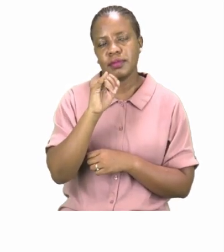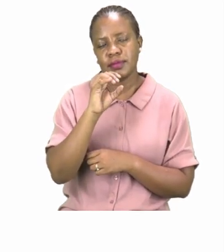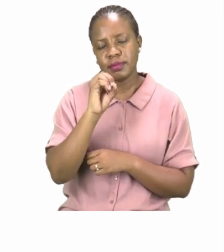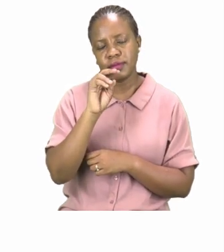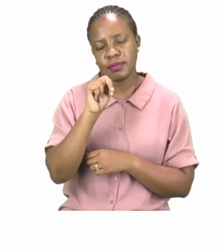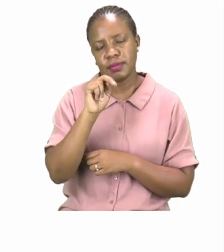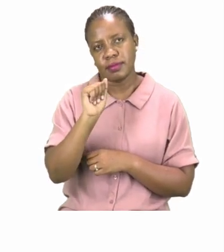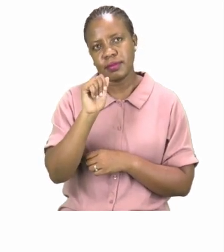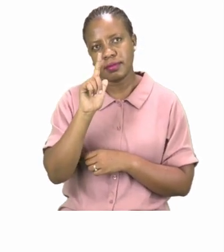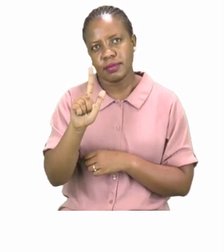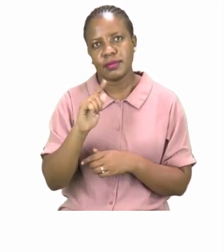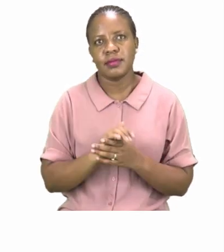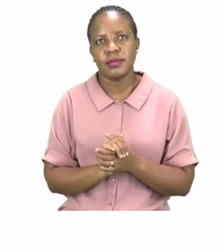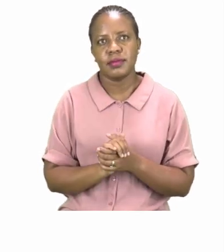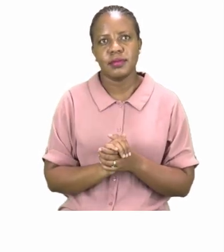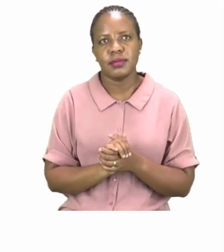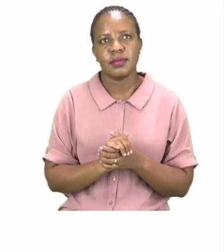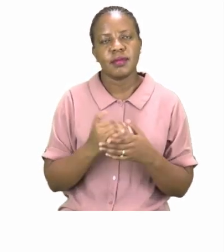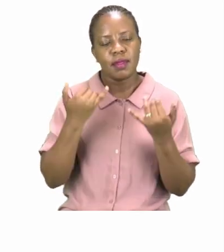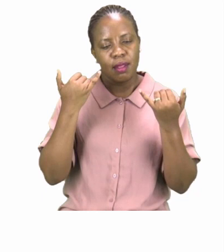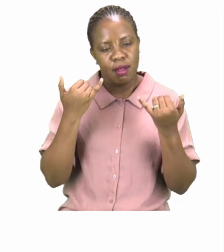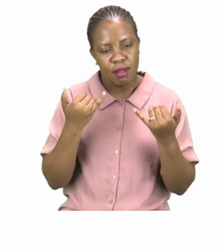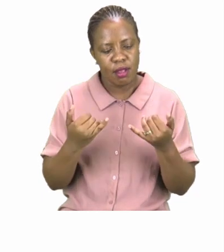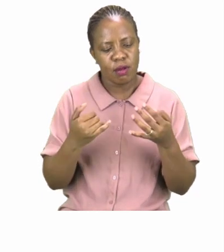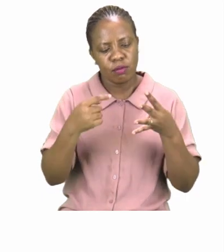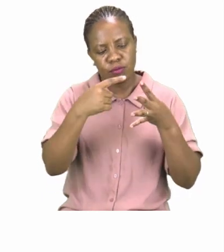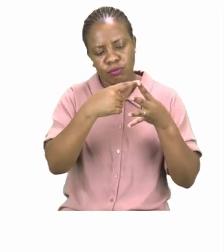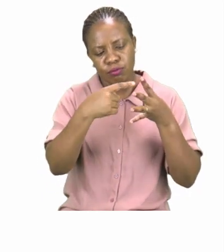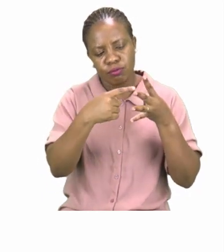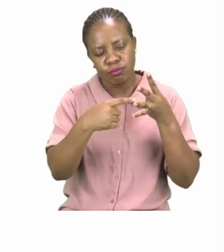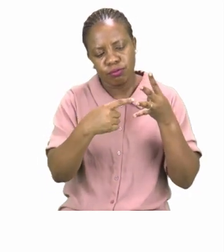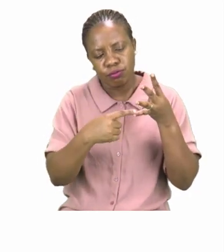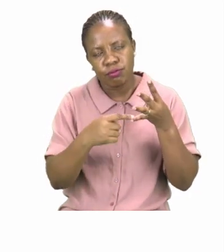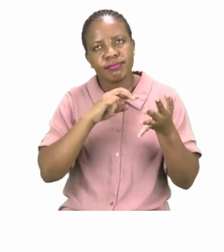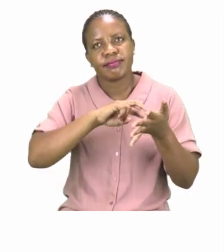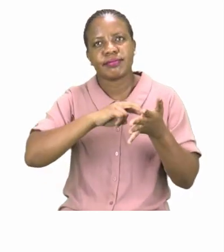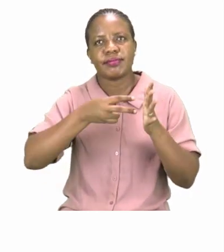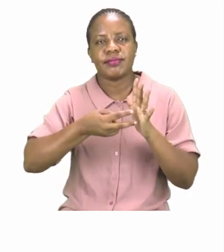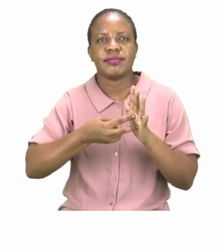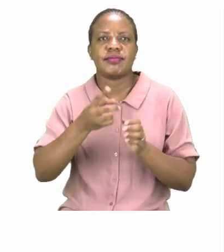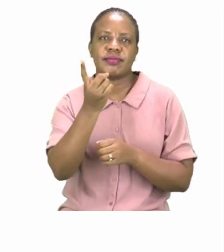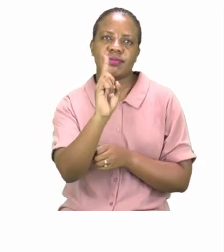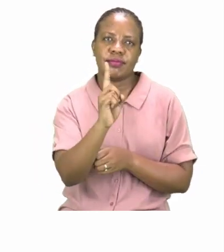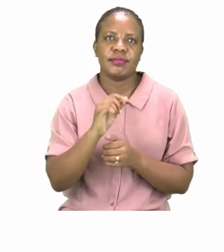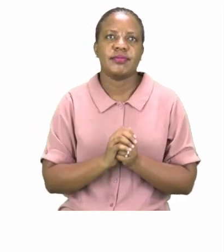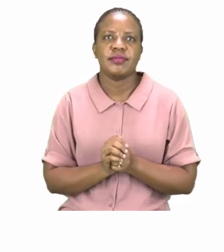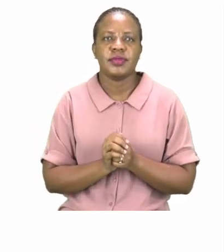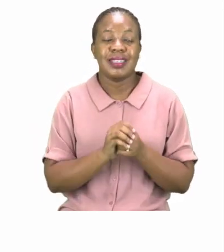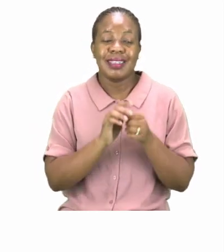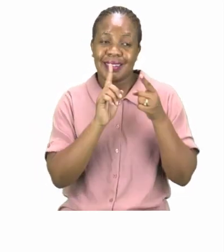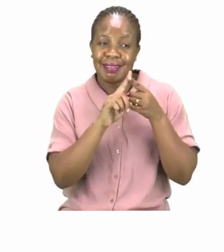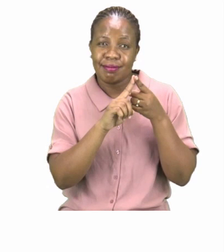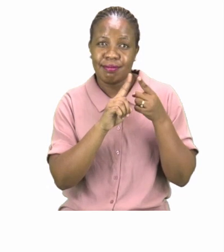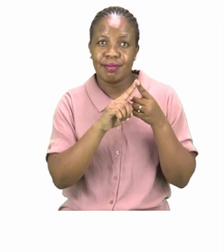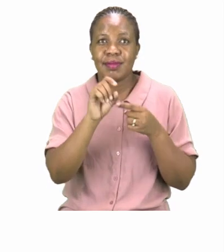So let us take a look at the meaning of each and every one of those words. Now, a festival is when people